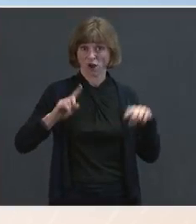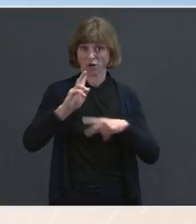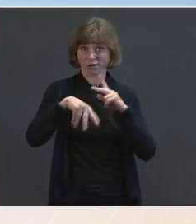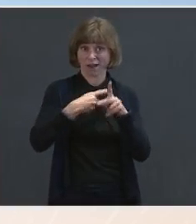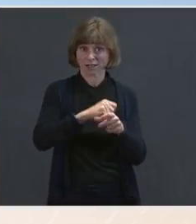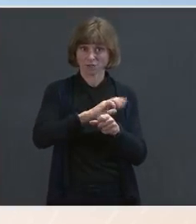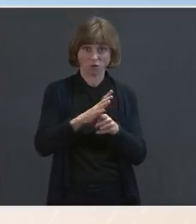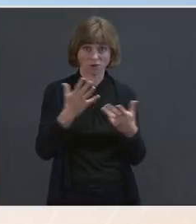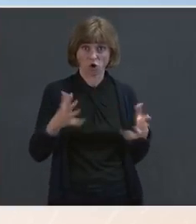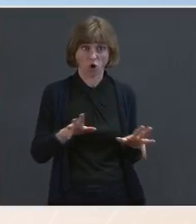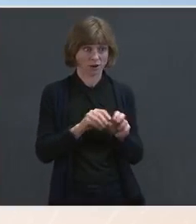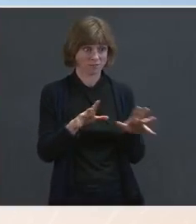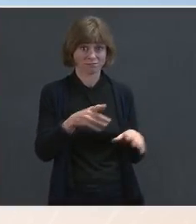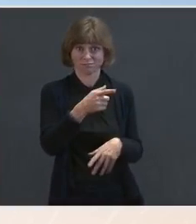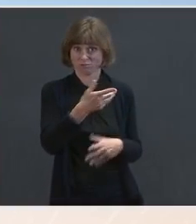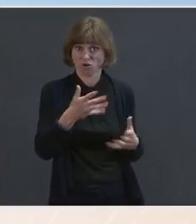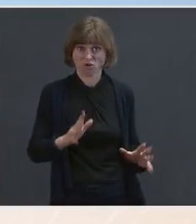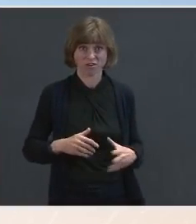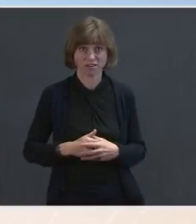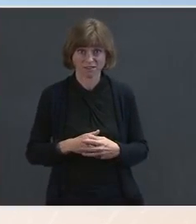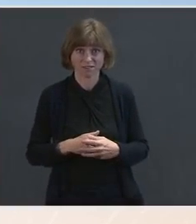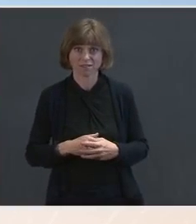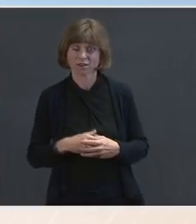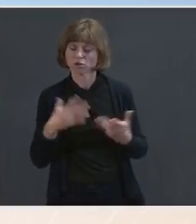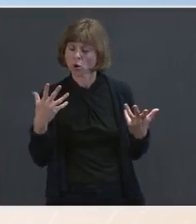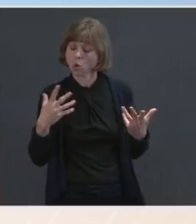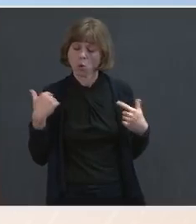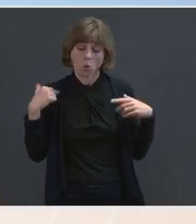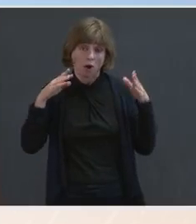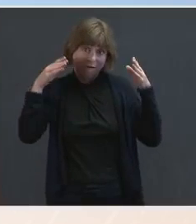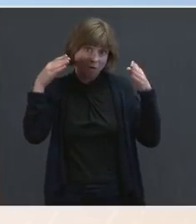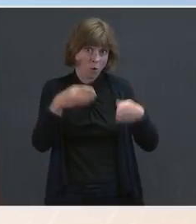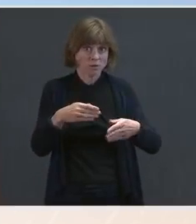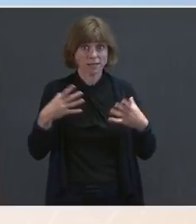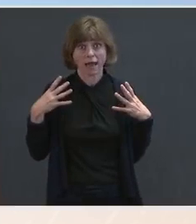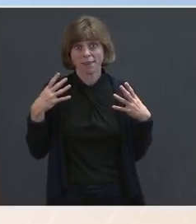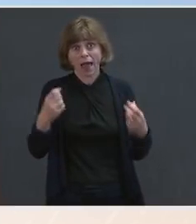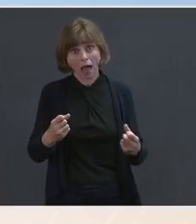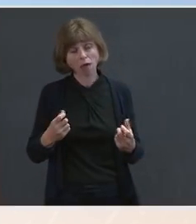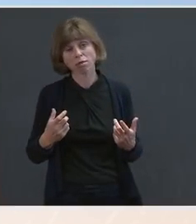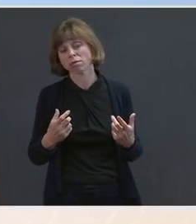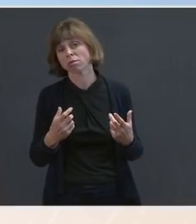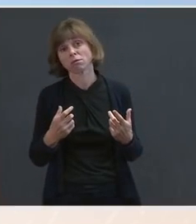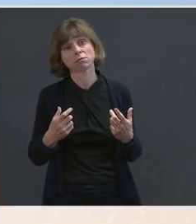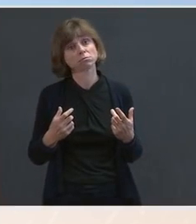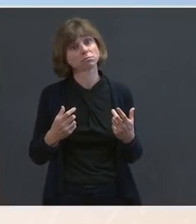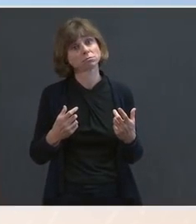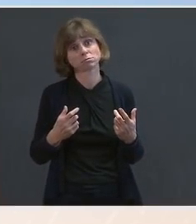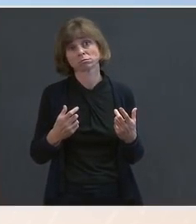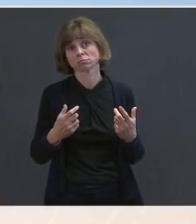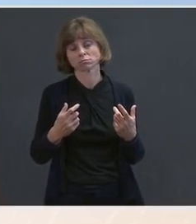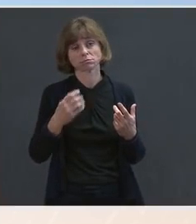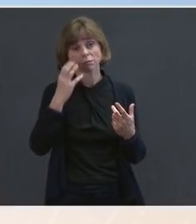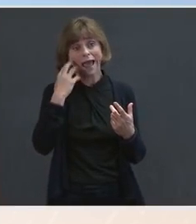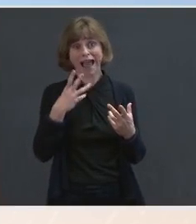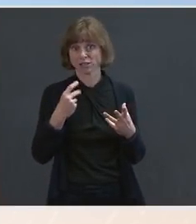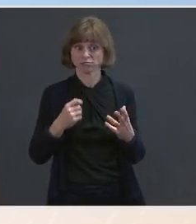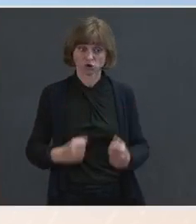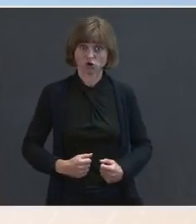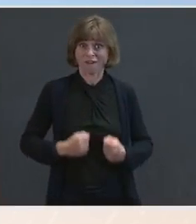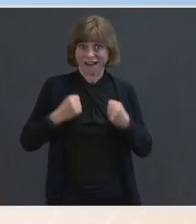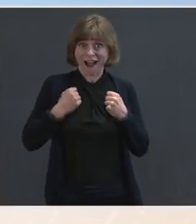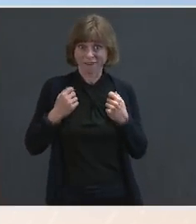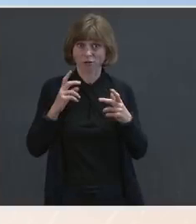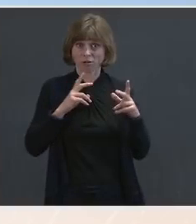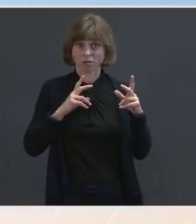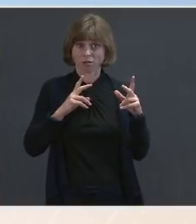here is on the health, welfare, well-being, and survival, frankly, of people across the country. And in